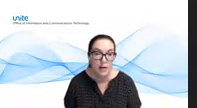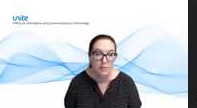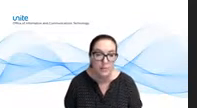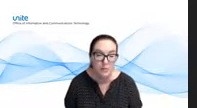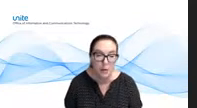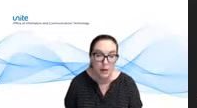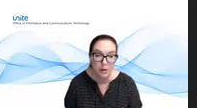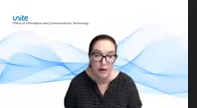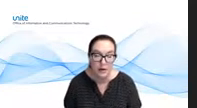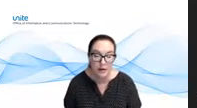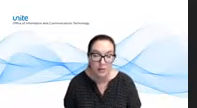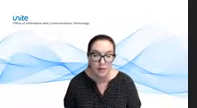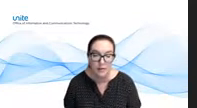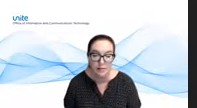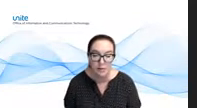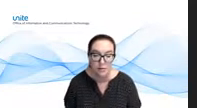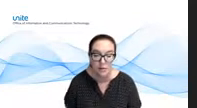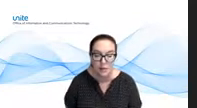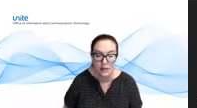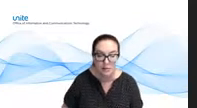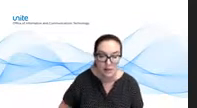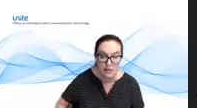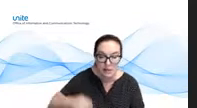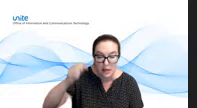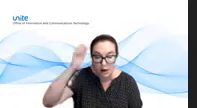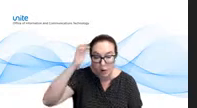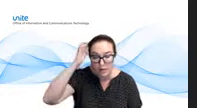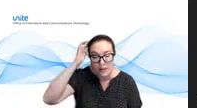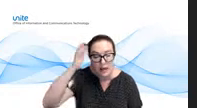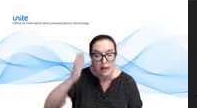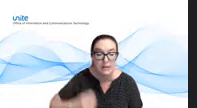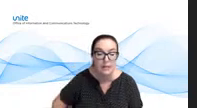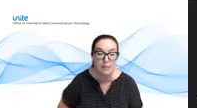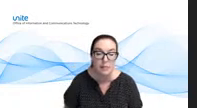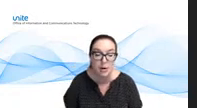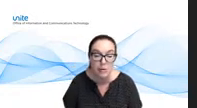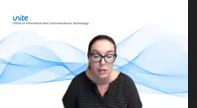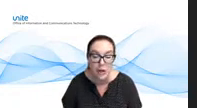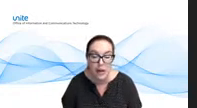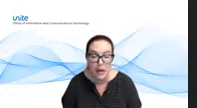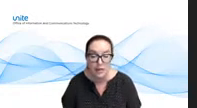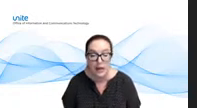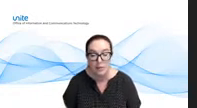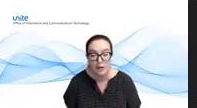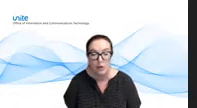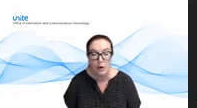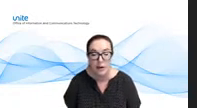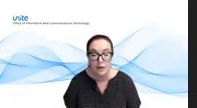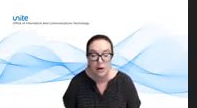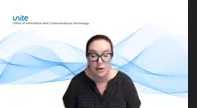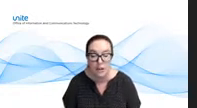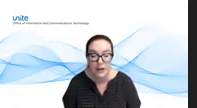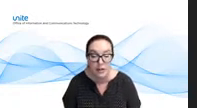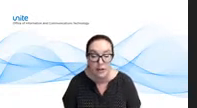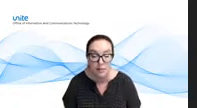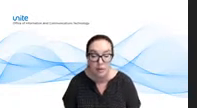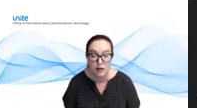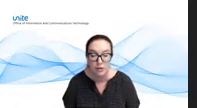I know I've spoken quite a number of times to the team in DCO. They're taking the same approach, and they have been